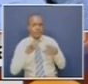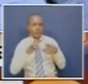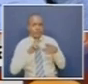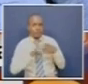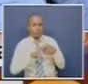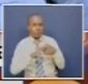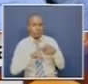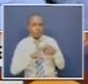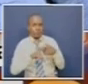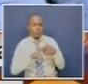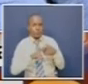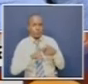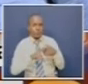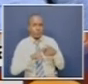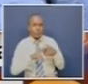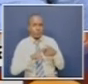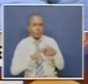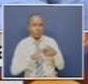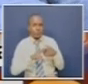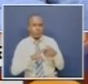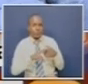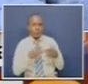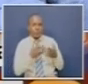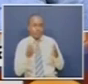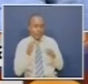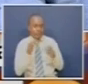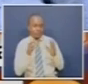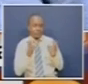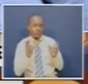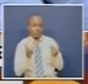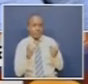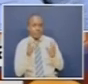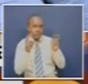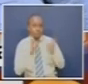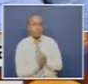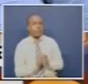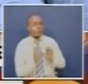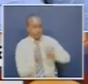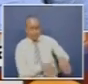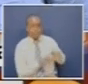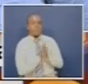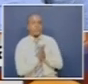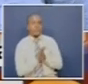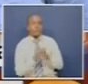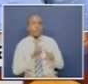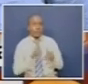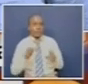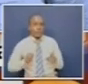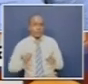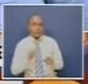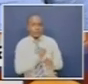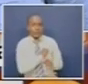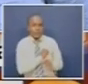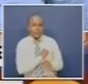any efforts to... he's saying he doesn't mean to be condescending. Yes, but Senator Omar, and whom